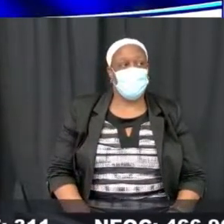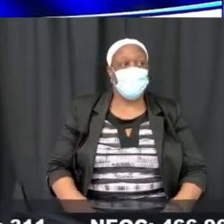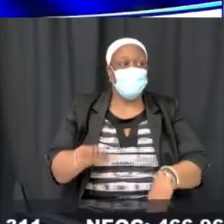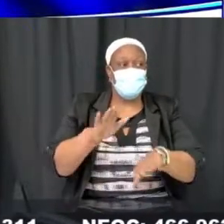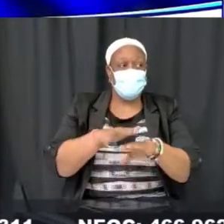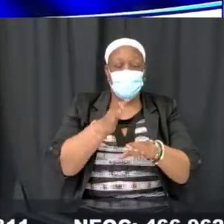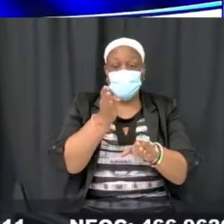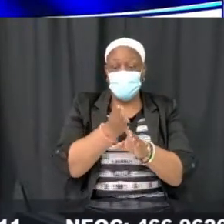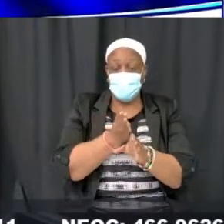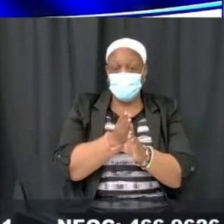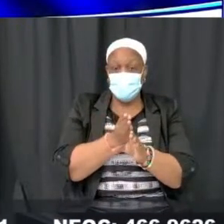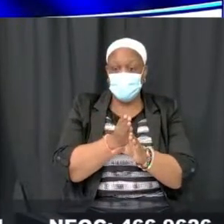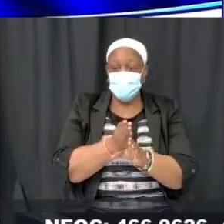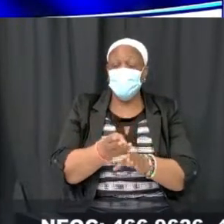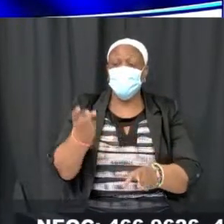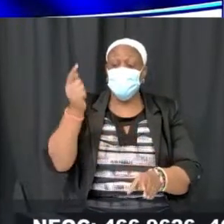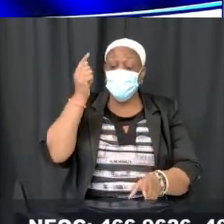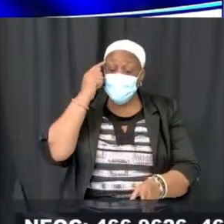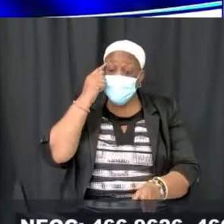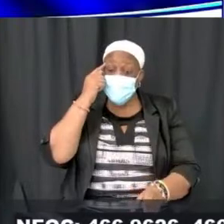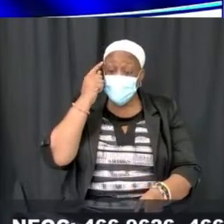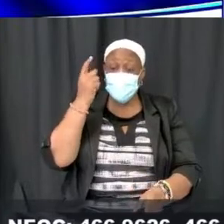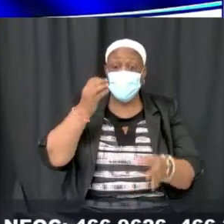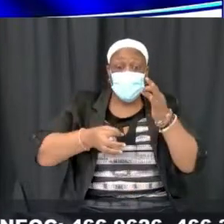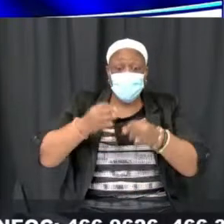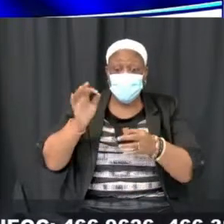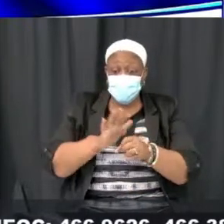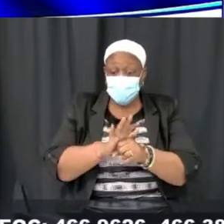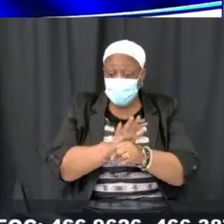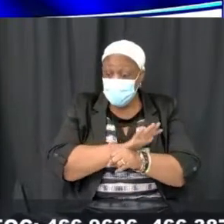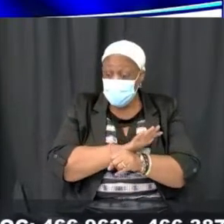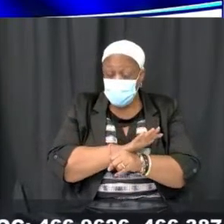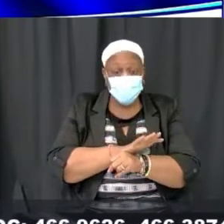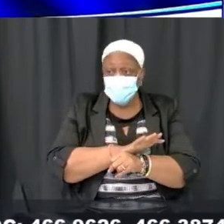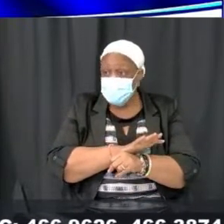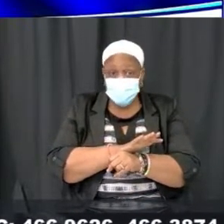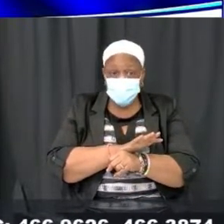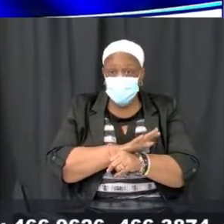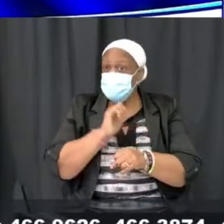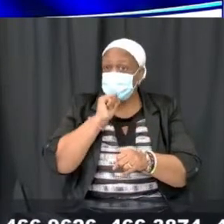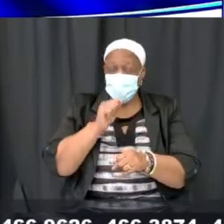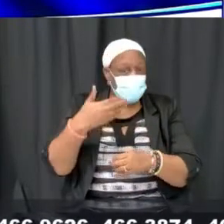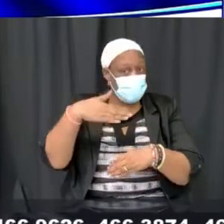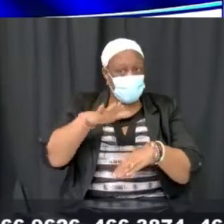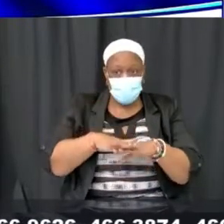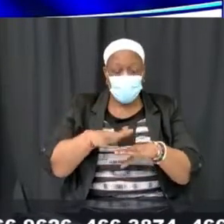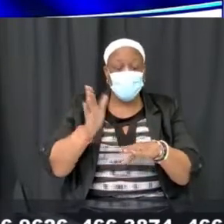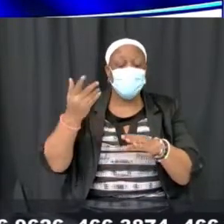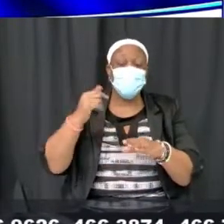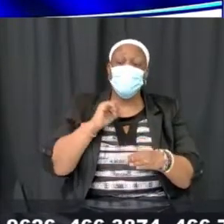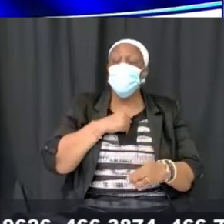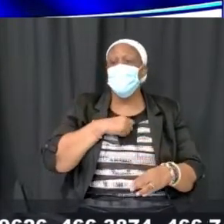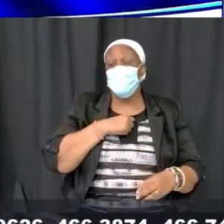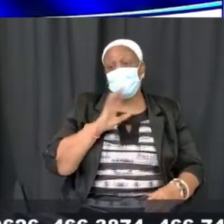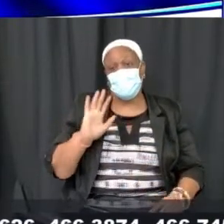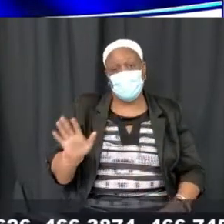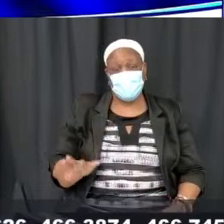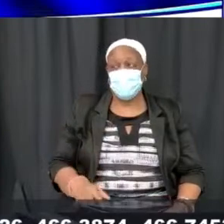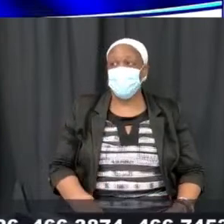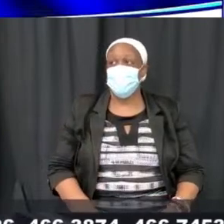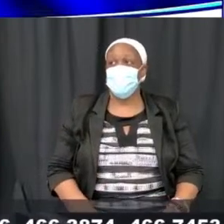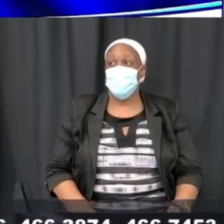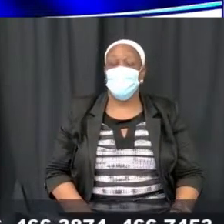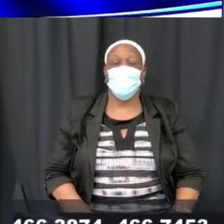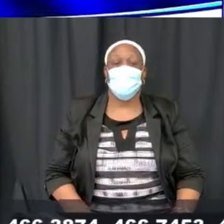transportation, exercise caution. Again, I am going to make an appeal that if you have a large household and you only